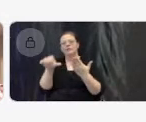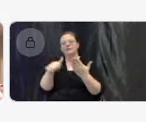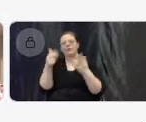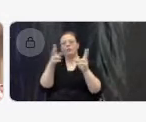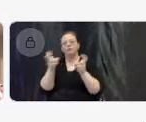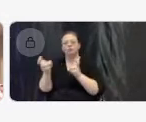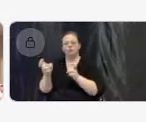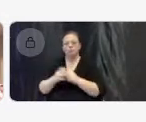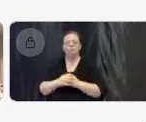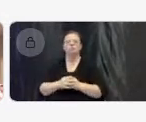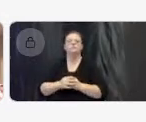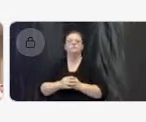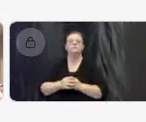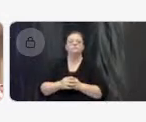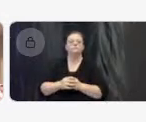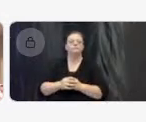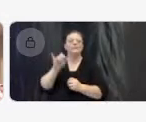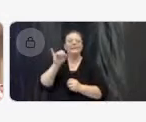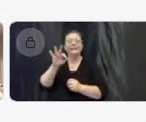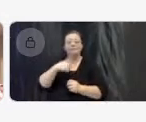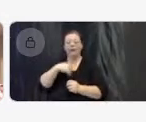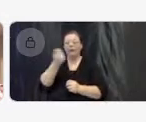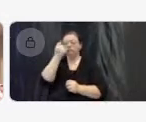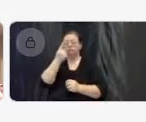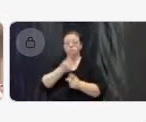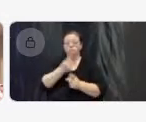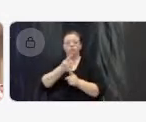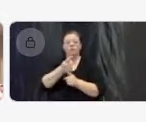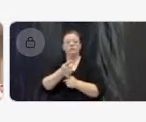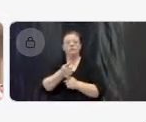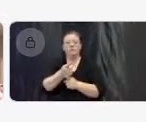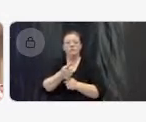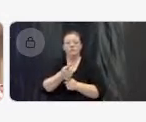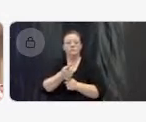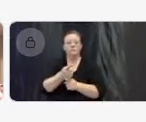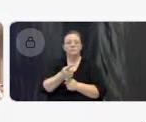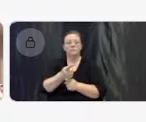matters. If I understand correctly,